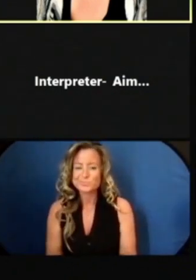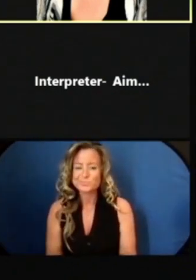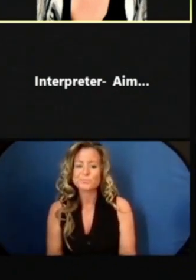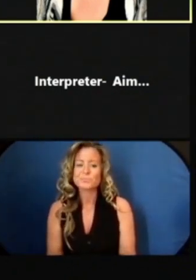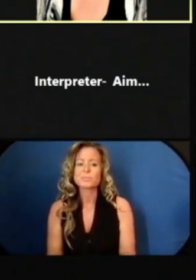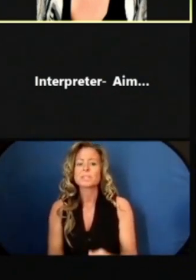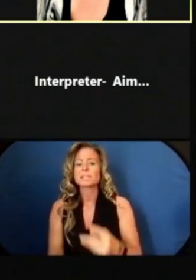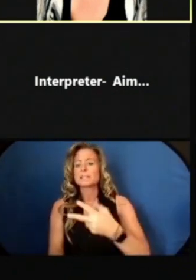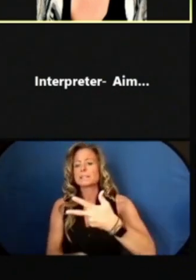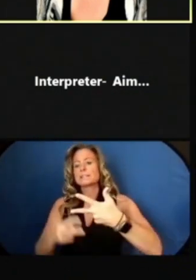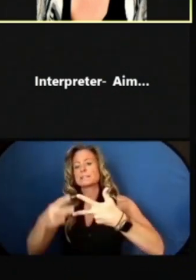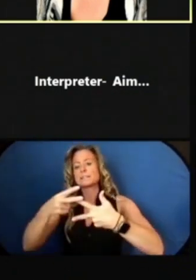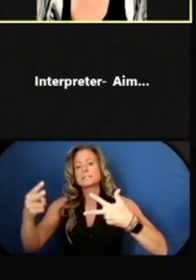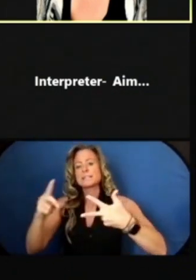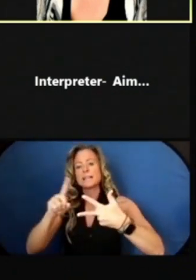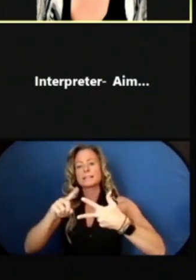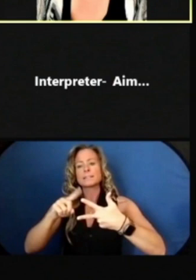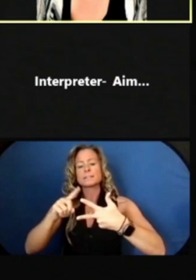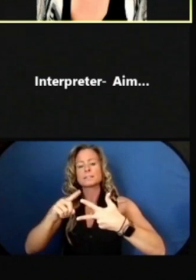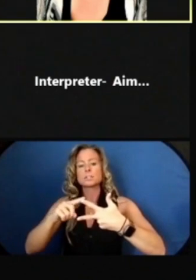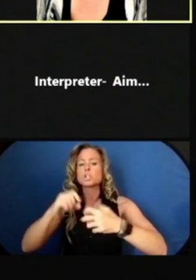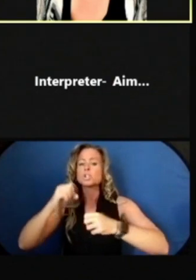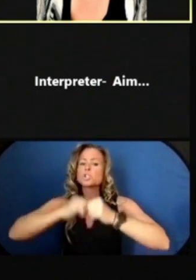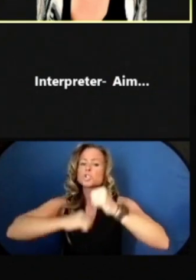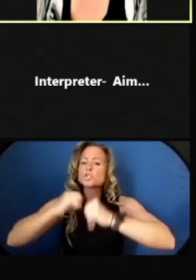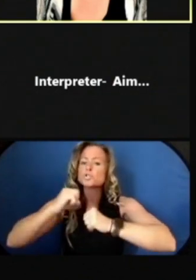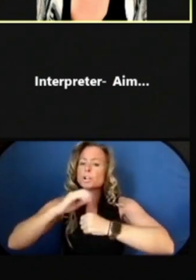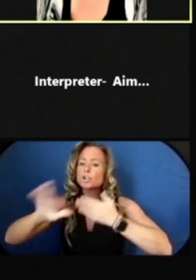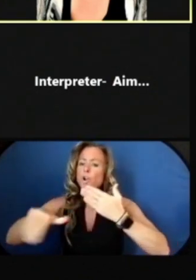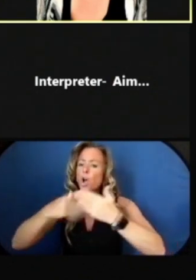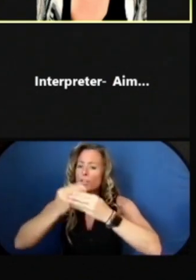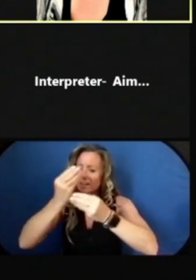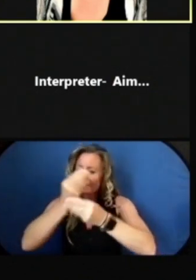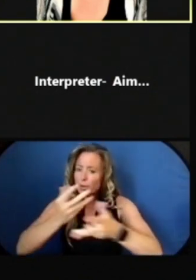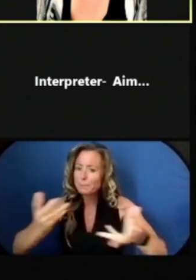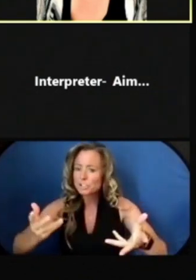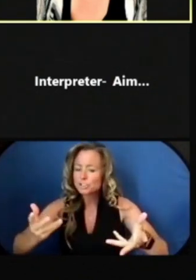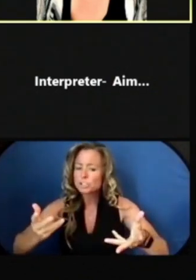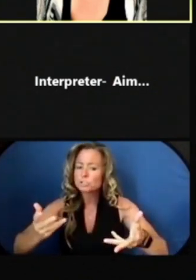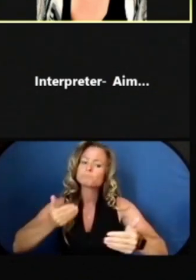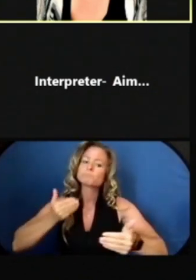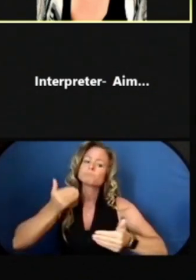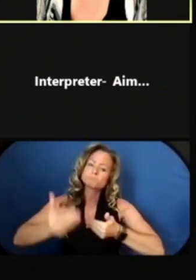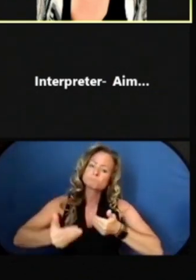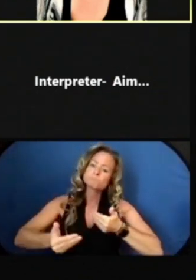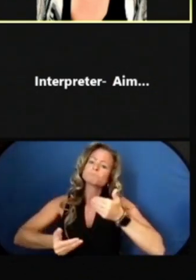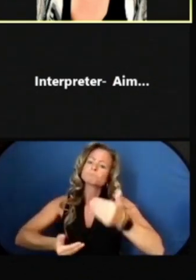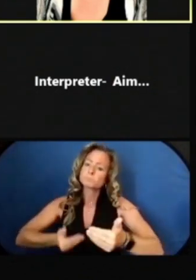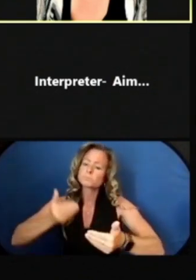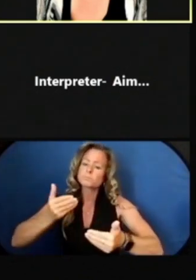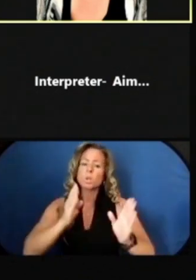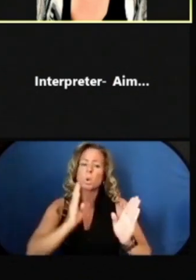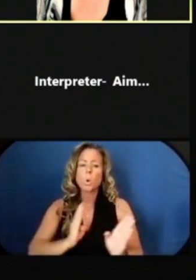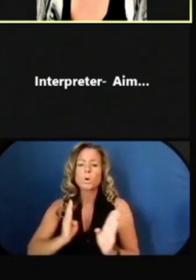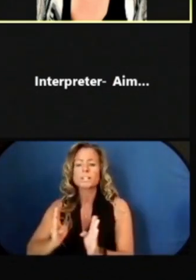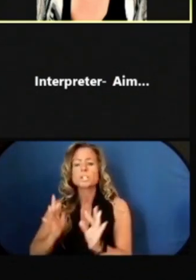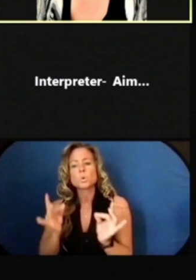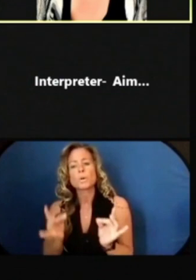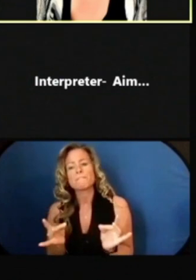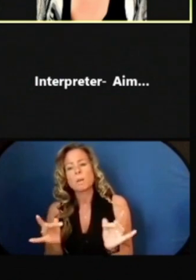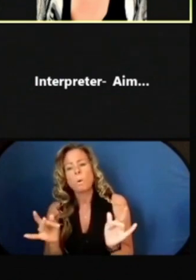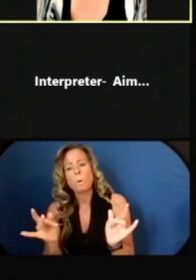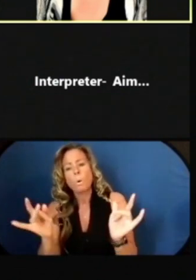The second tip is structure your content to guide the reader through it. Organize the content so it flows logically